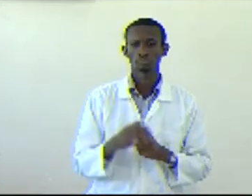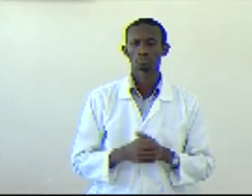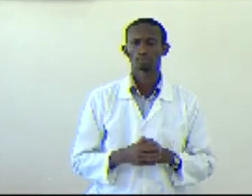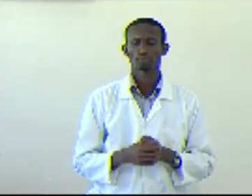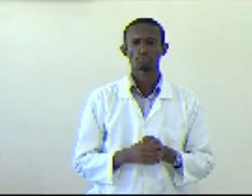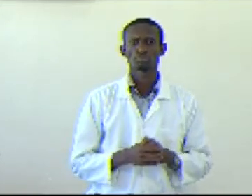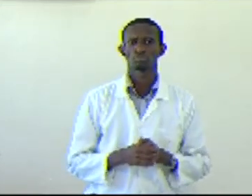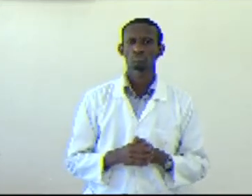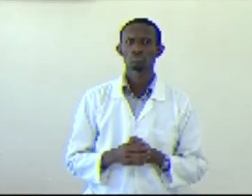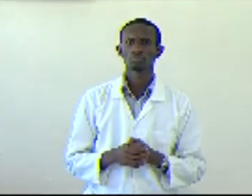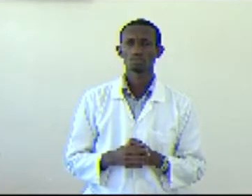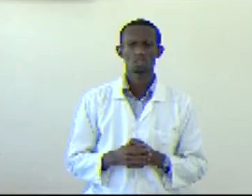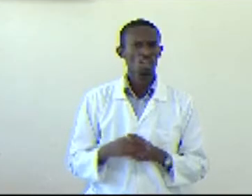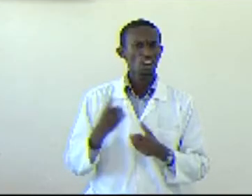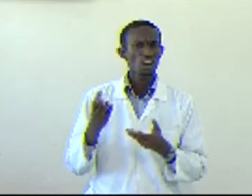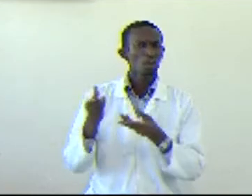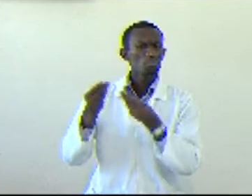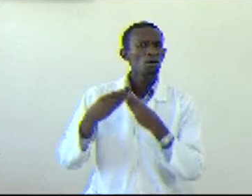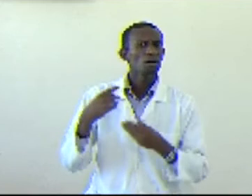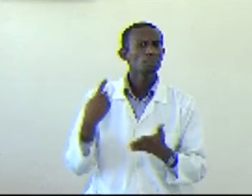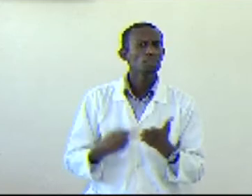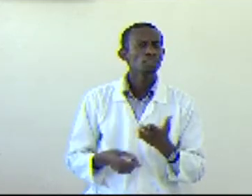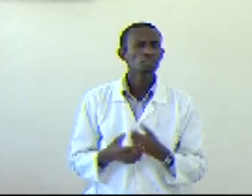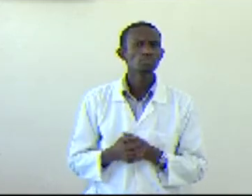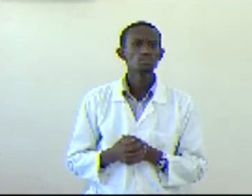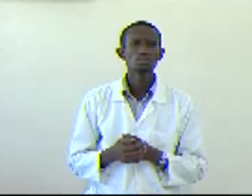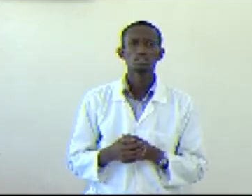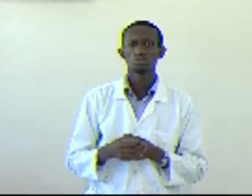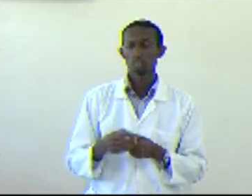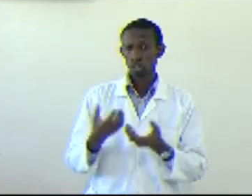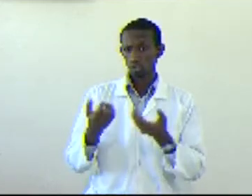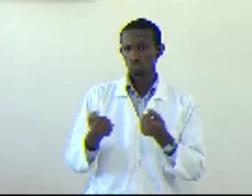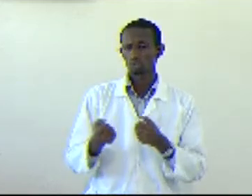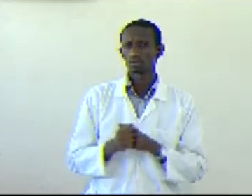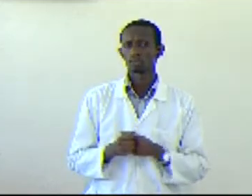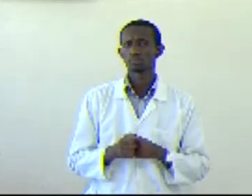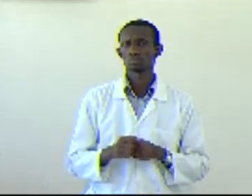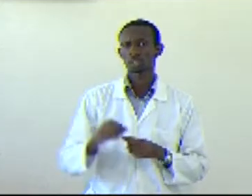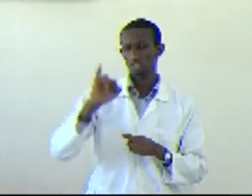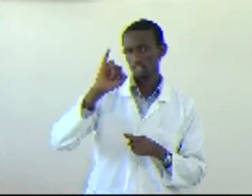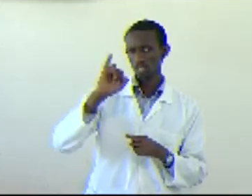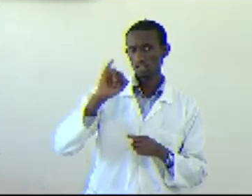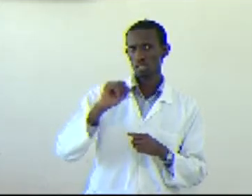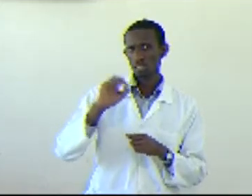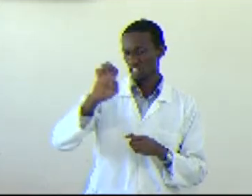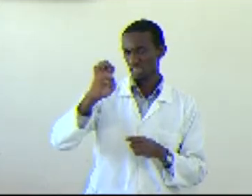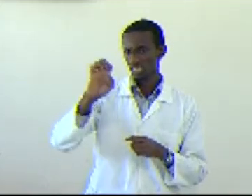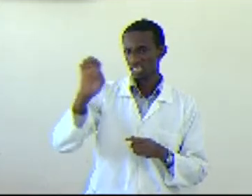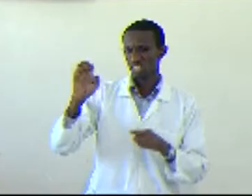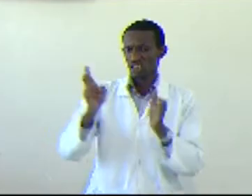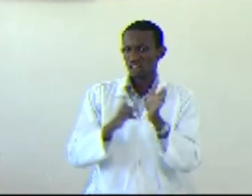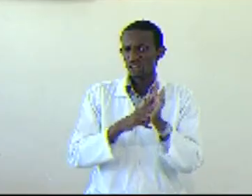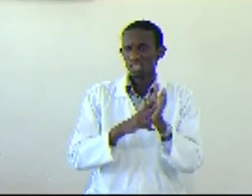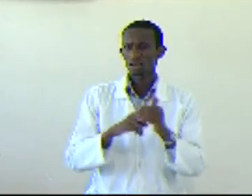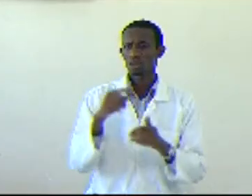So what is given there? So what we have is E 1.5, This